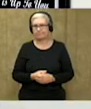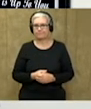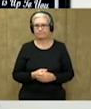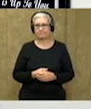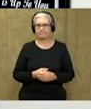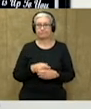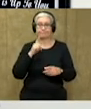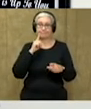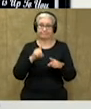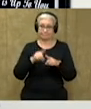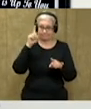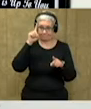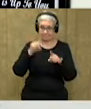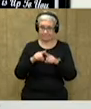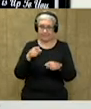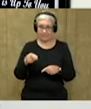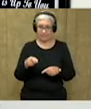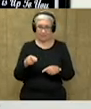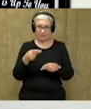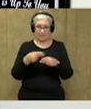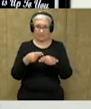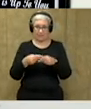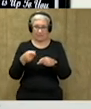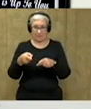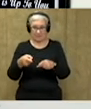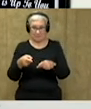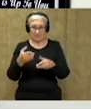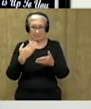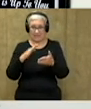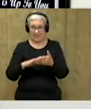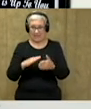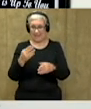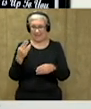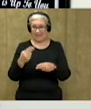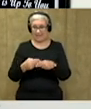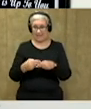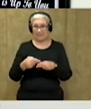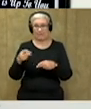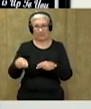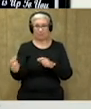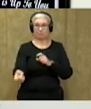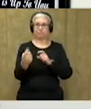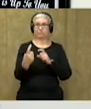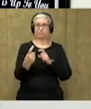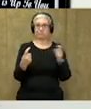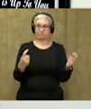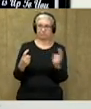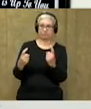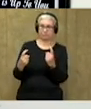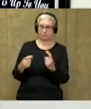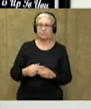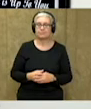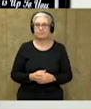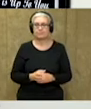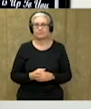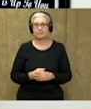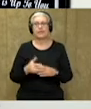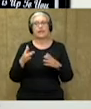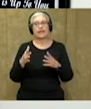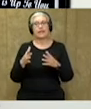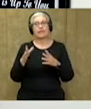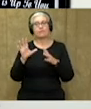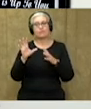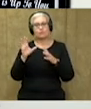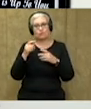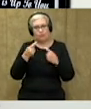you're calling them some kind of crazy name, they're going to react back. We all know that. And so if we can do this without doing